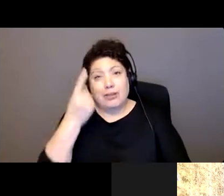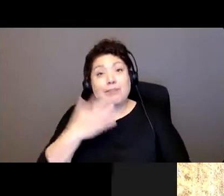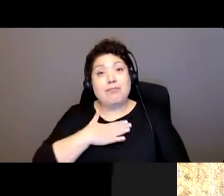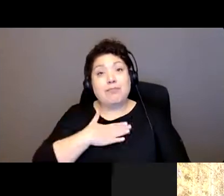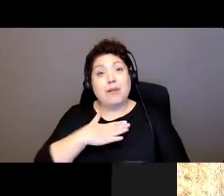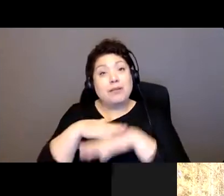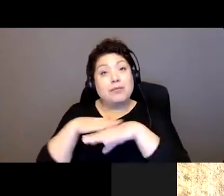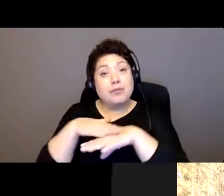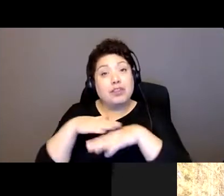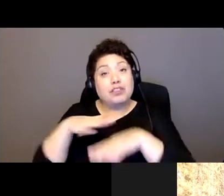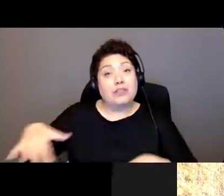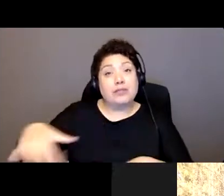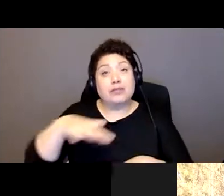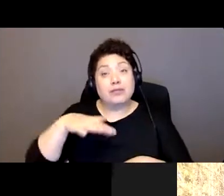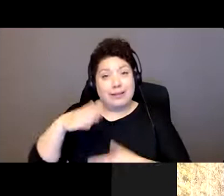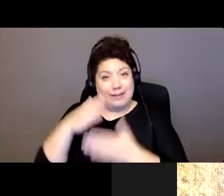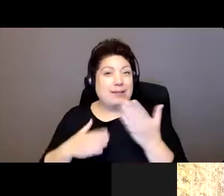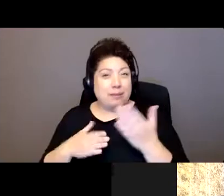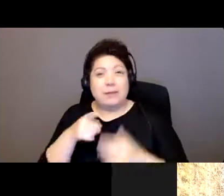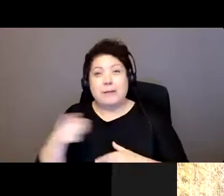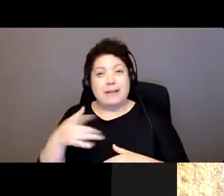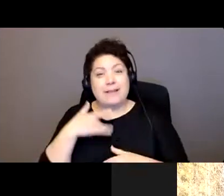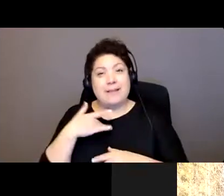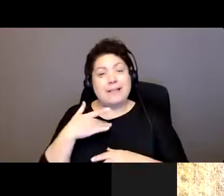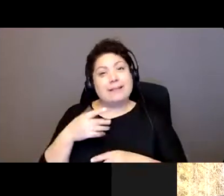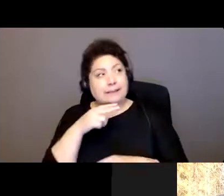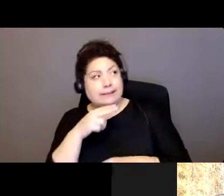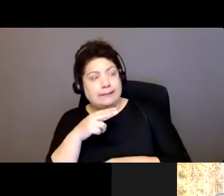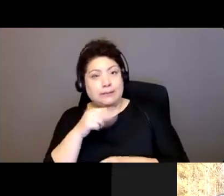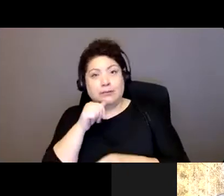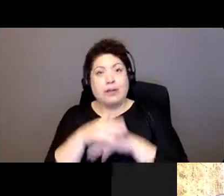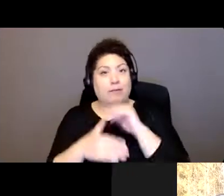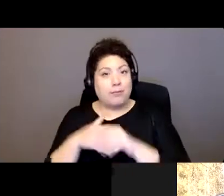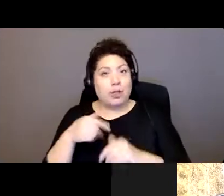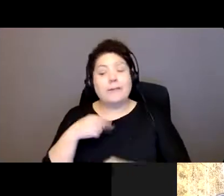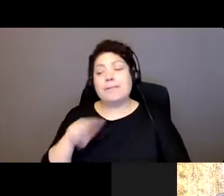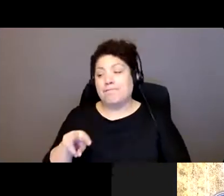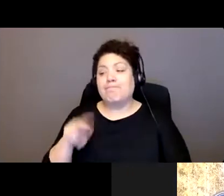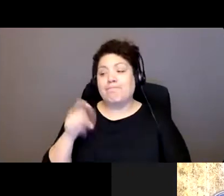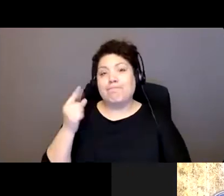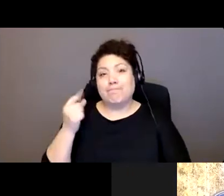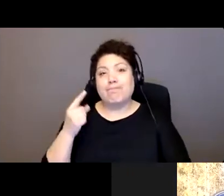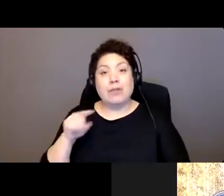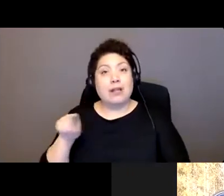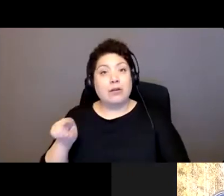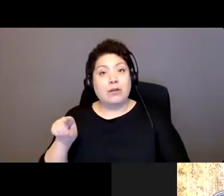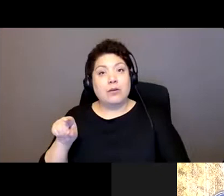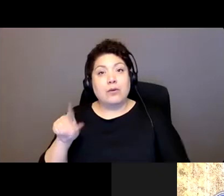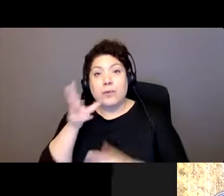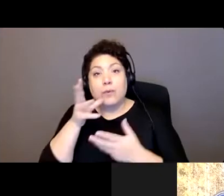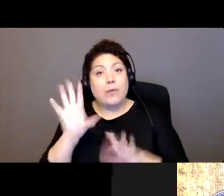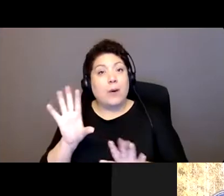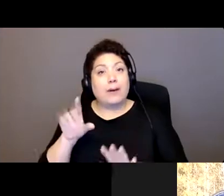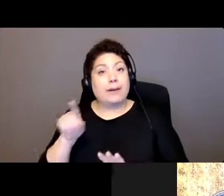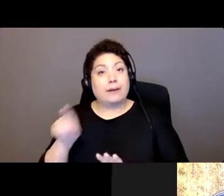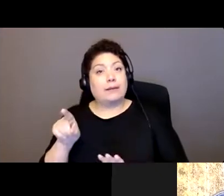understand them when they're uncomfortable around me, because they don't want to be seen as